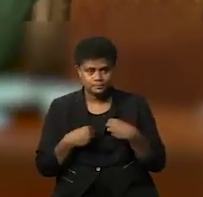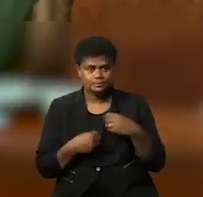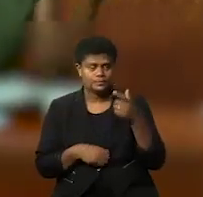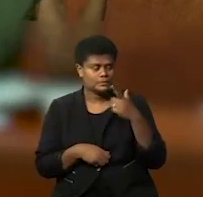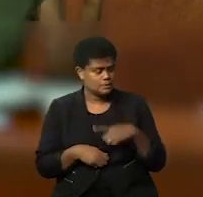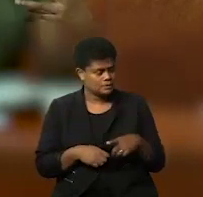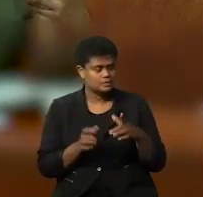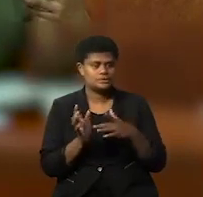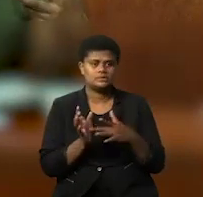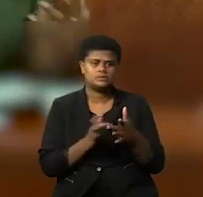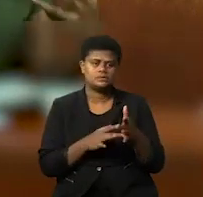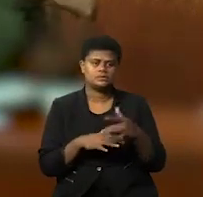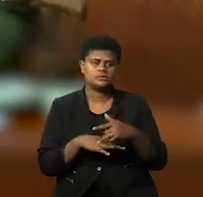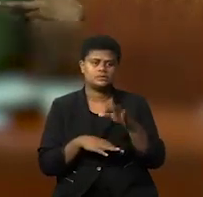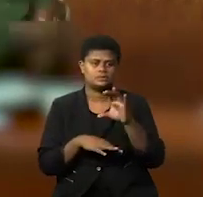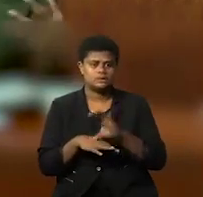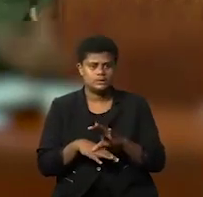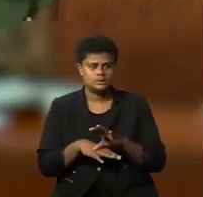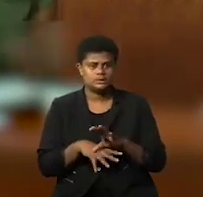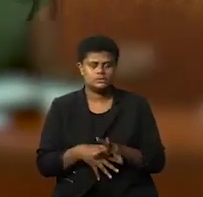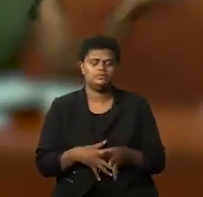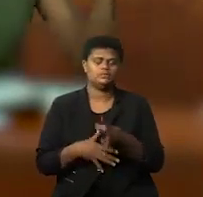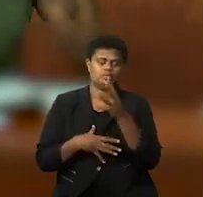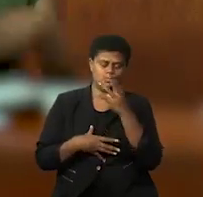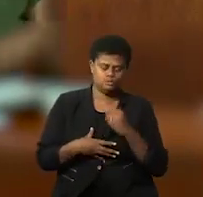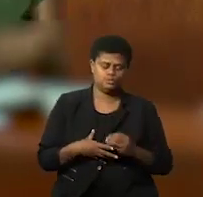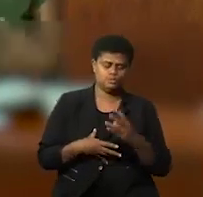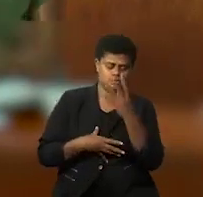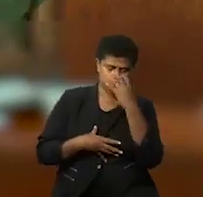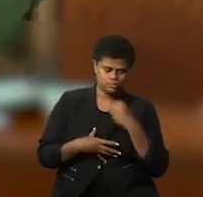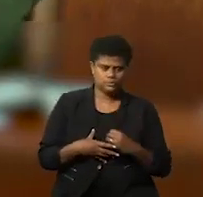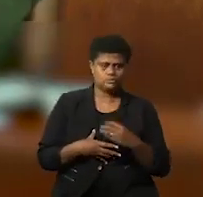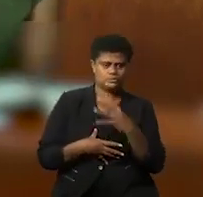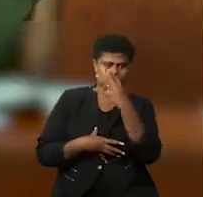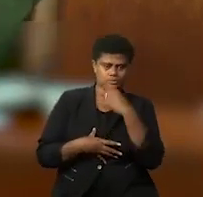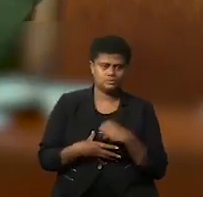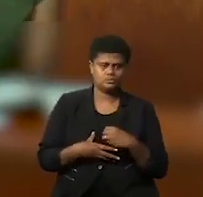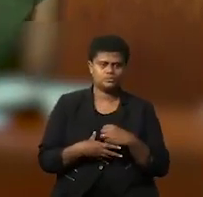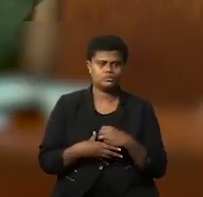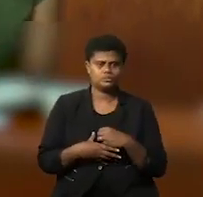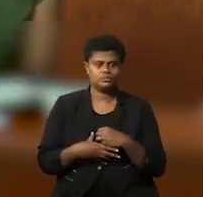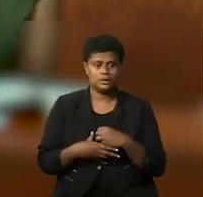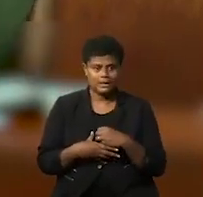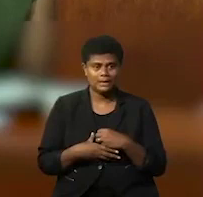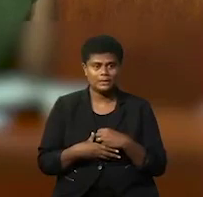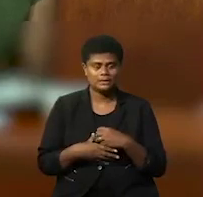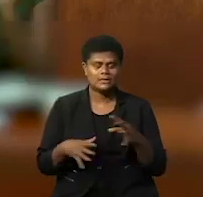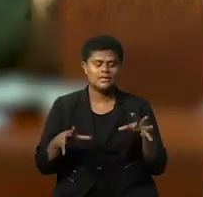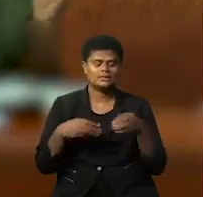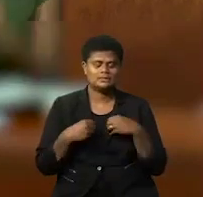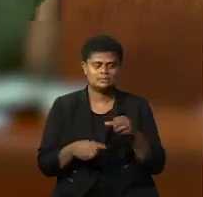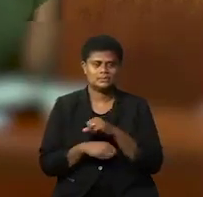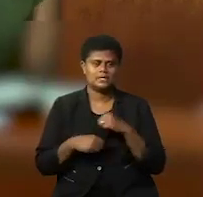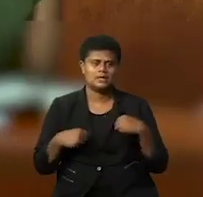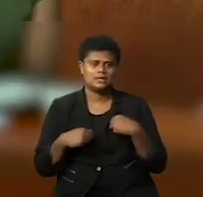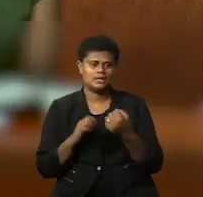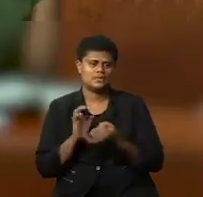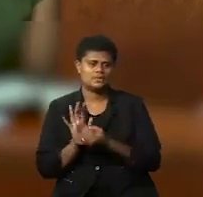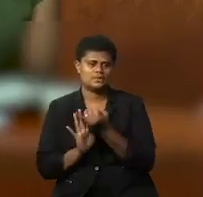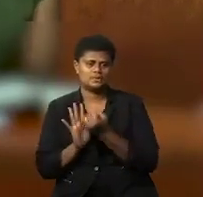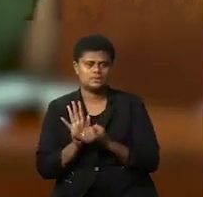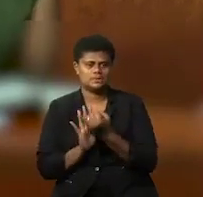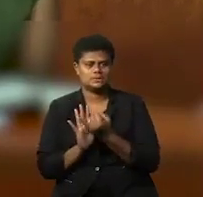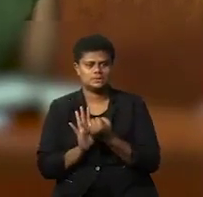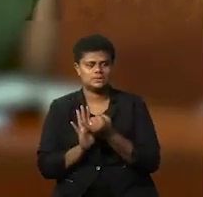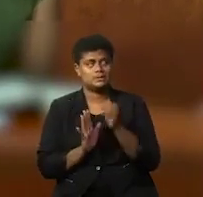will shake and when Jesus will return, our enemies, of course, will be consumed. And the devil, the old serpent of old. And